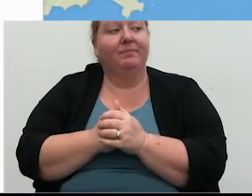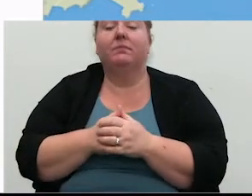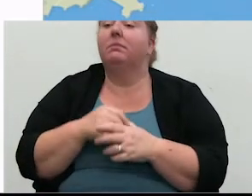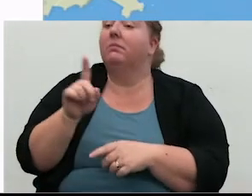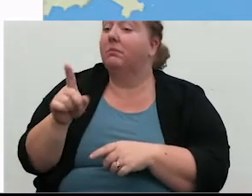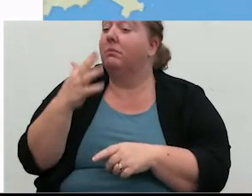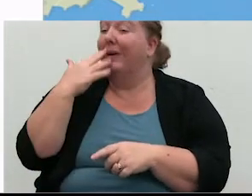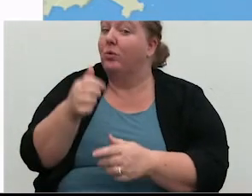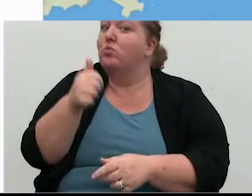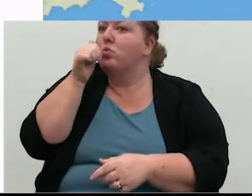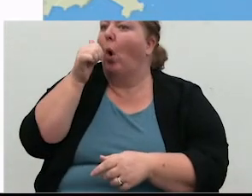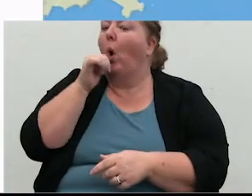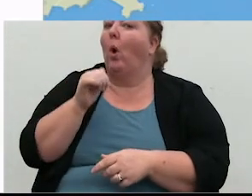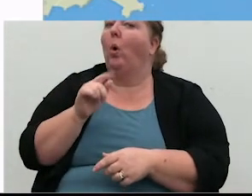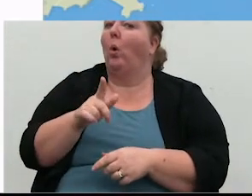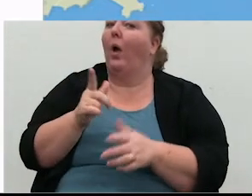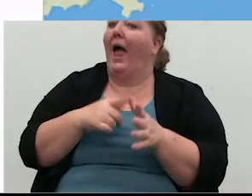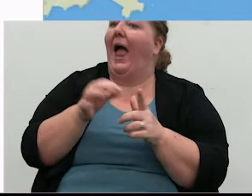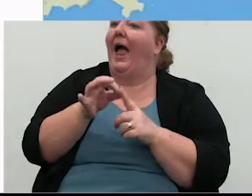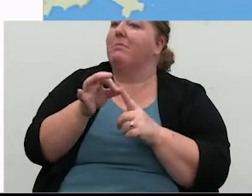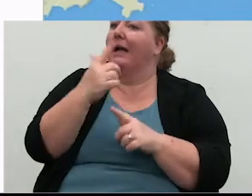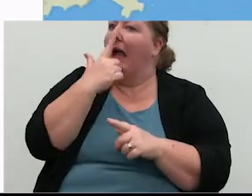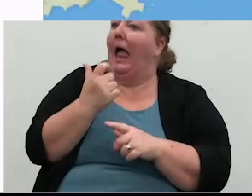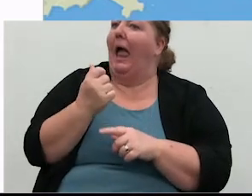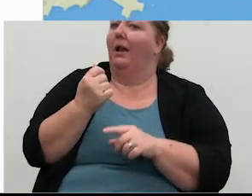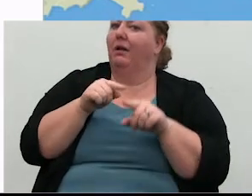But once you know this, that the app can do